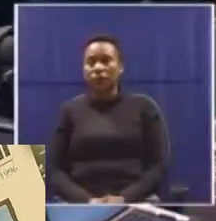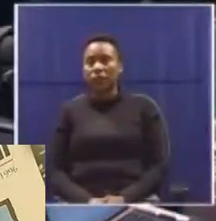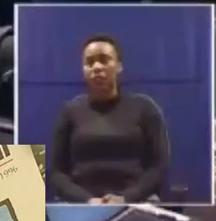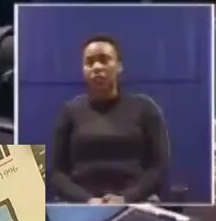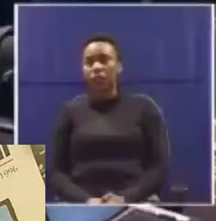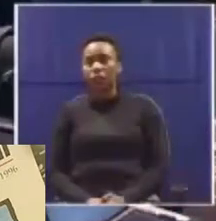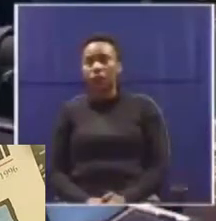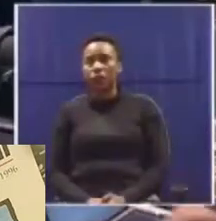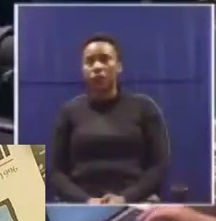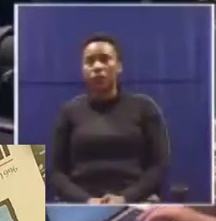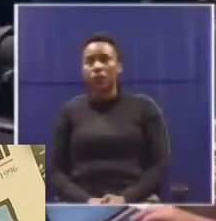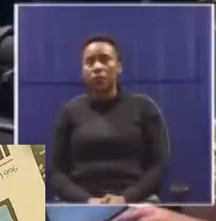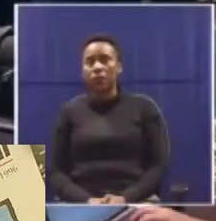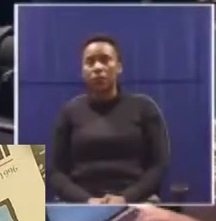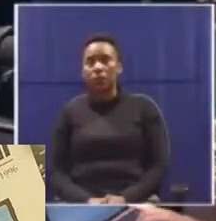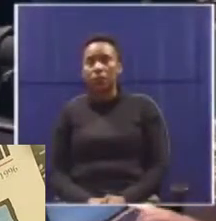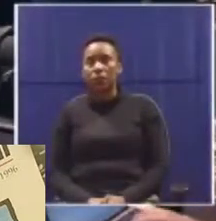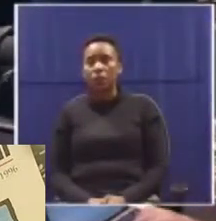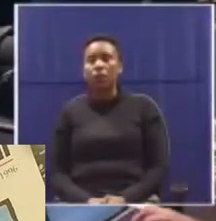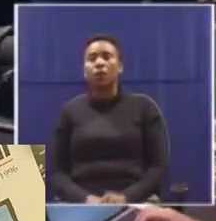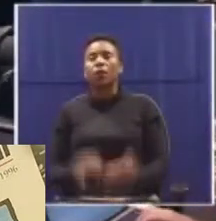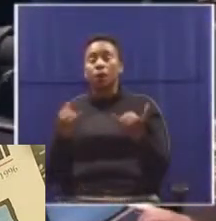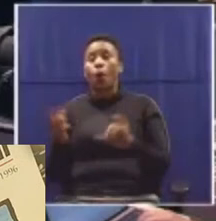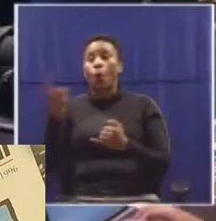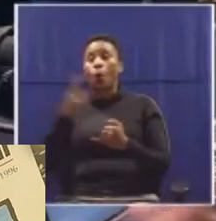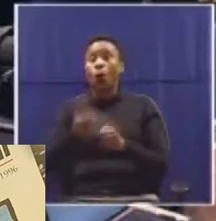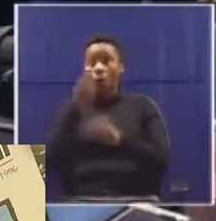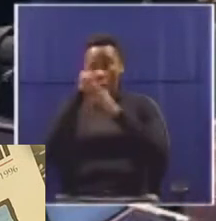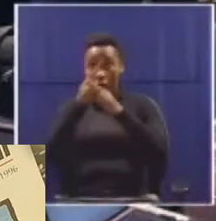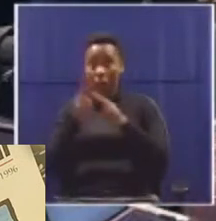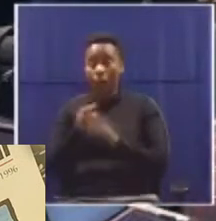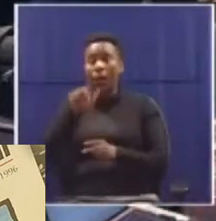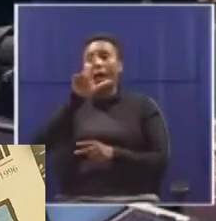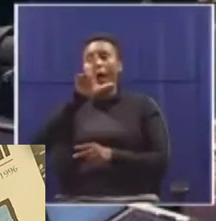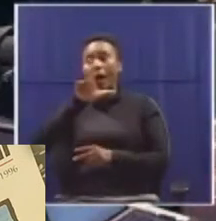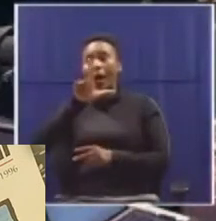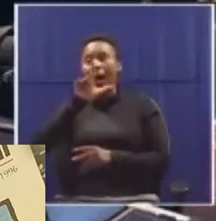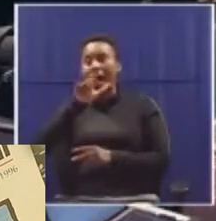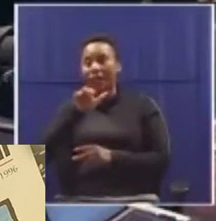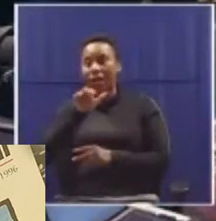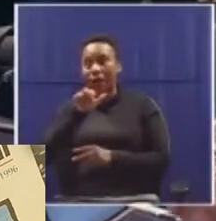the nurse speaker is The Honorable alcohol on the D.A